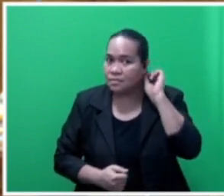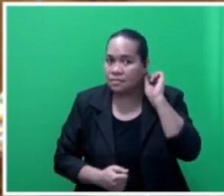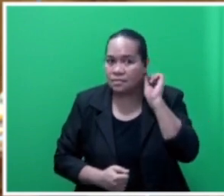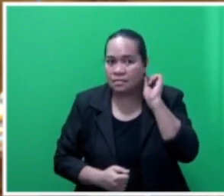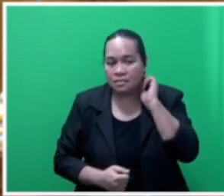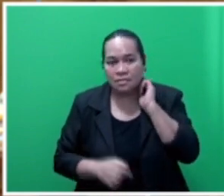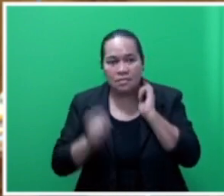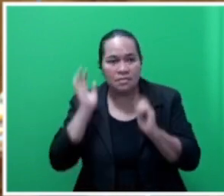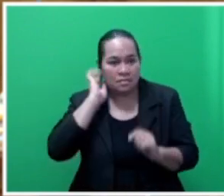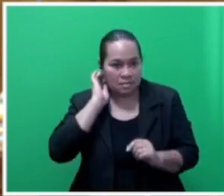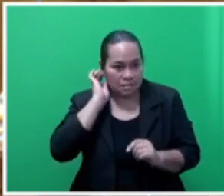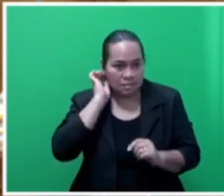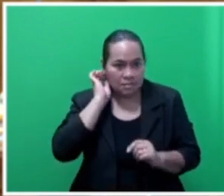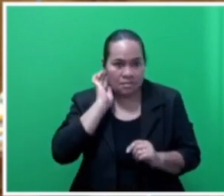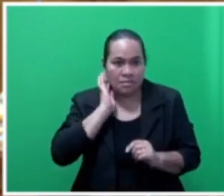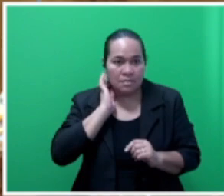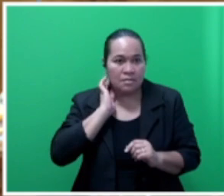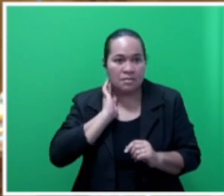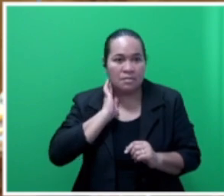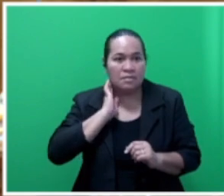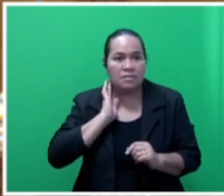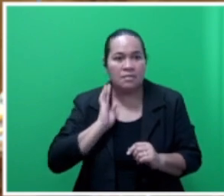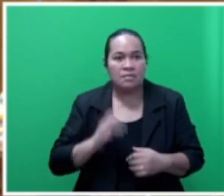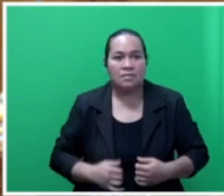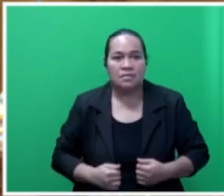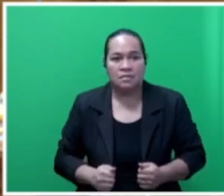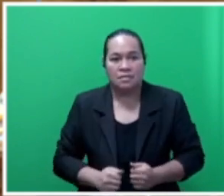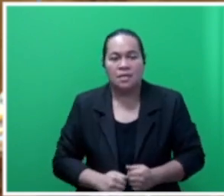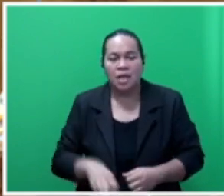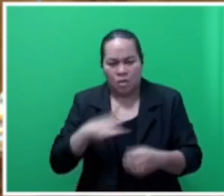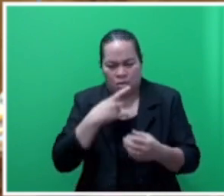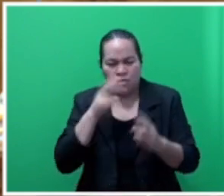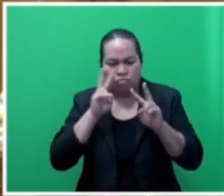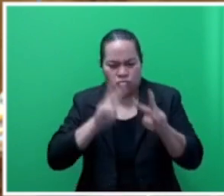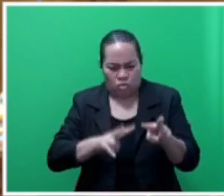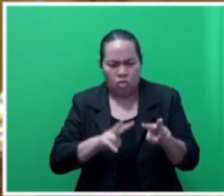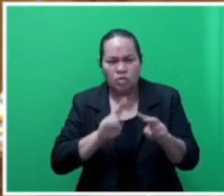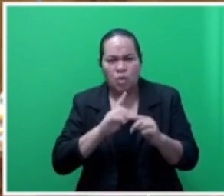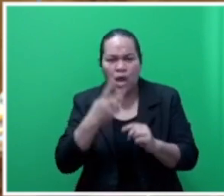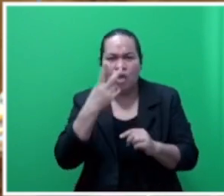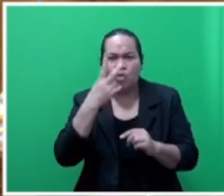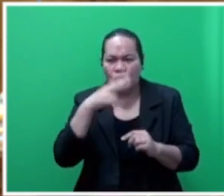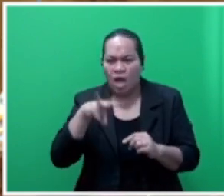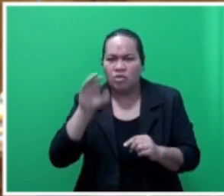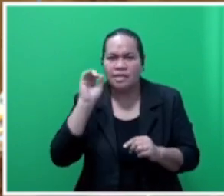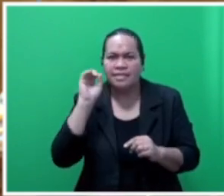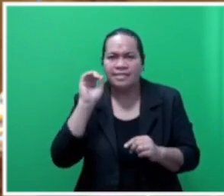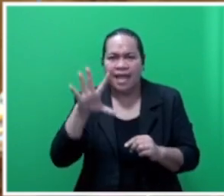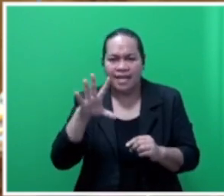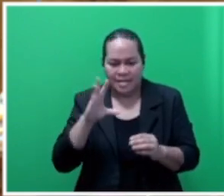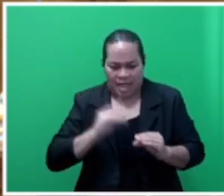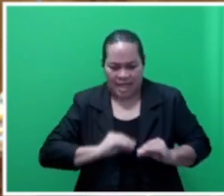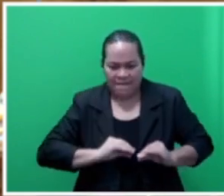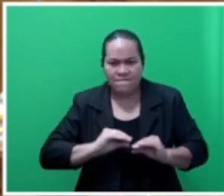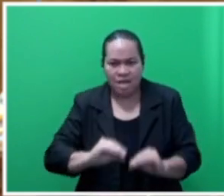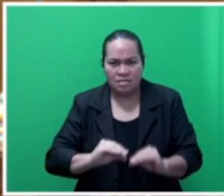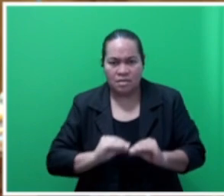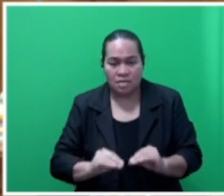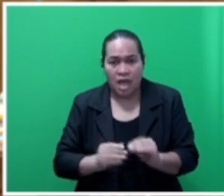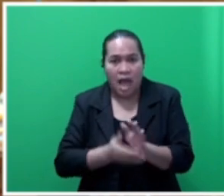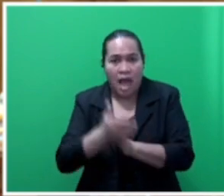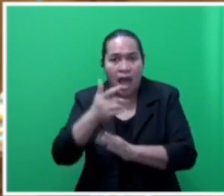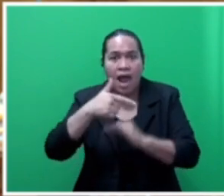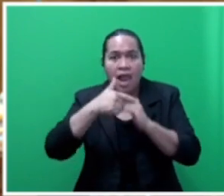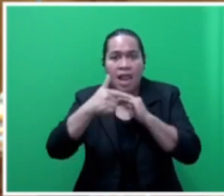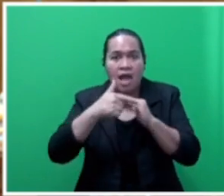opposite. So one just have to look at the investment trends in the country since 2010. The highest level